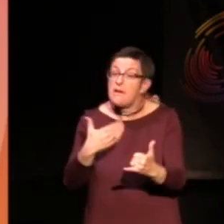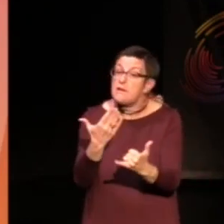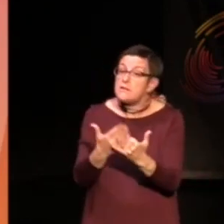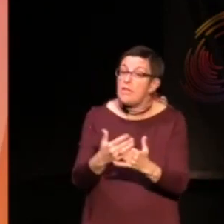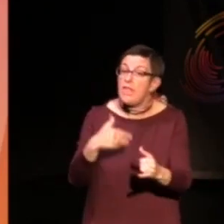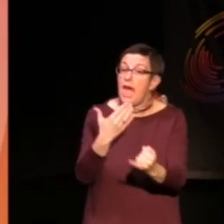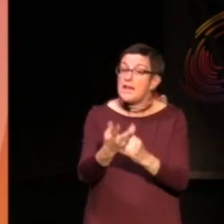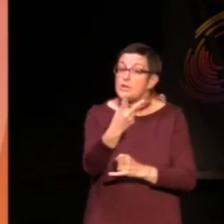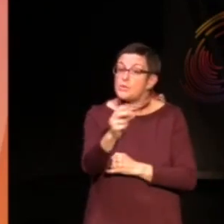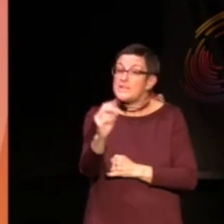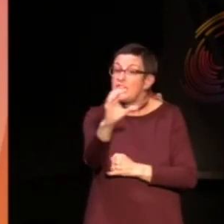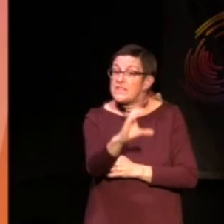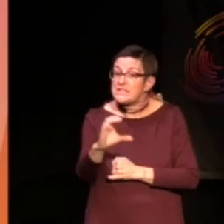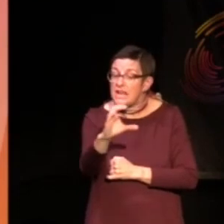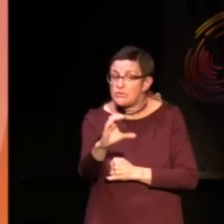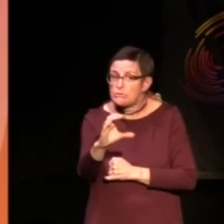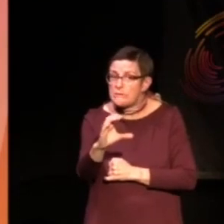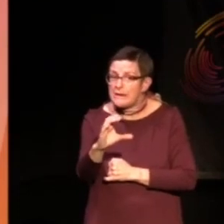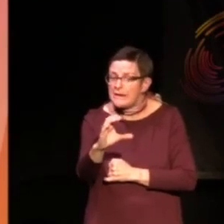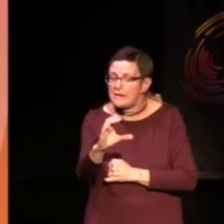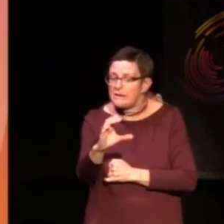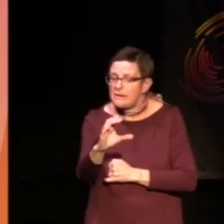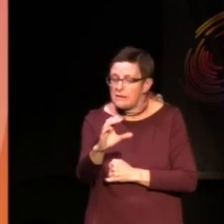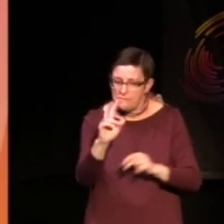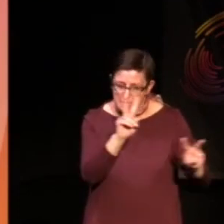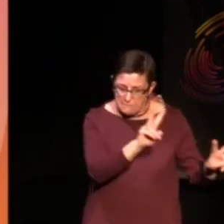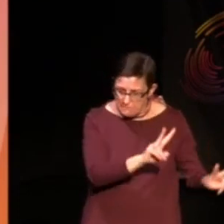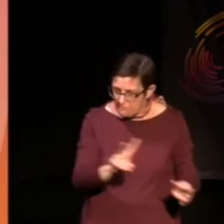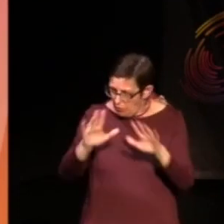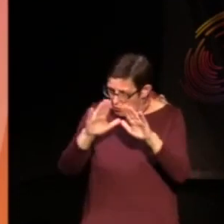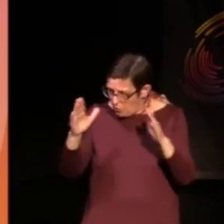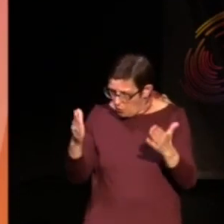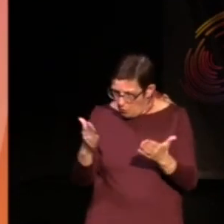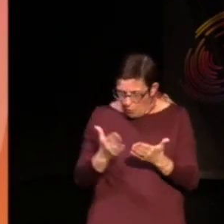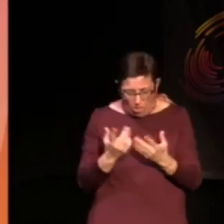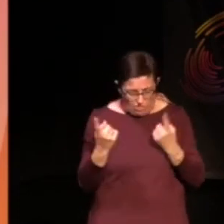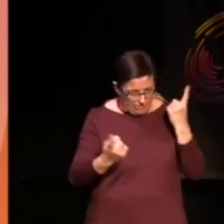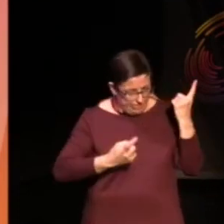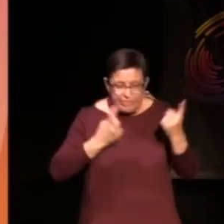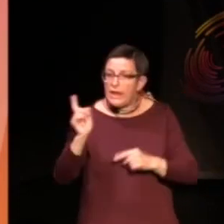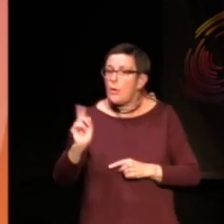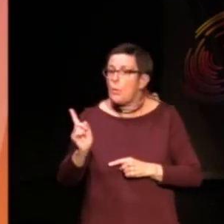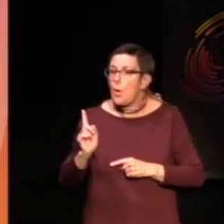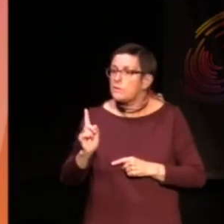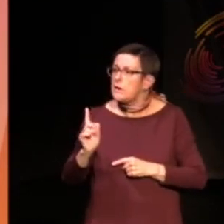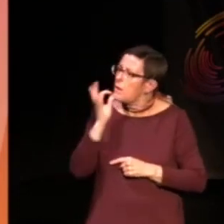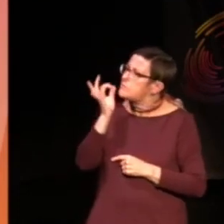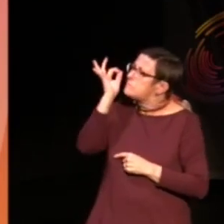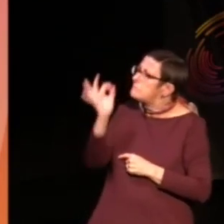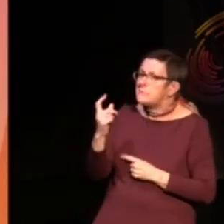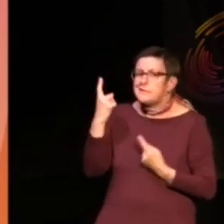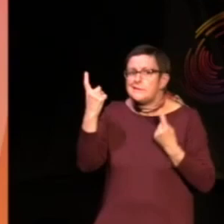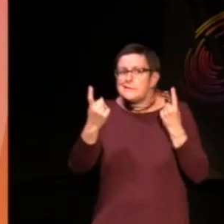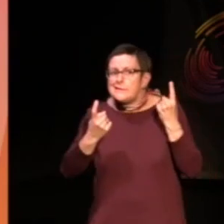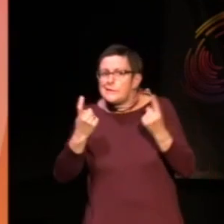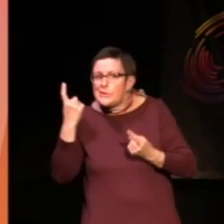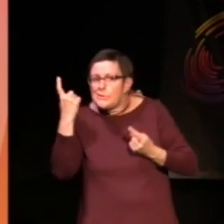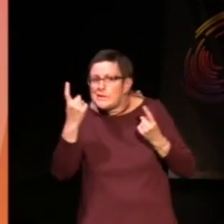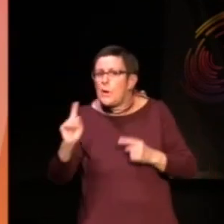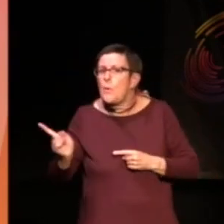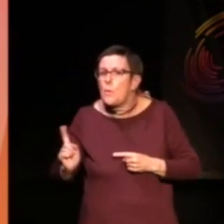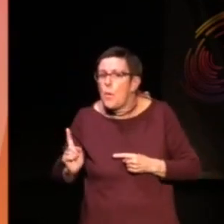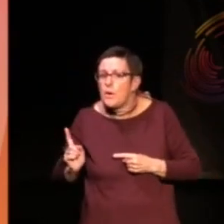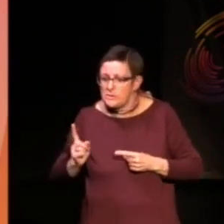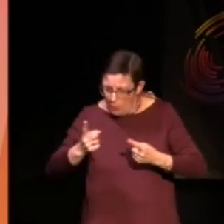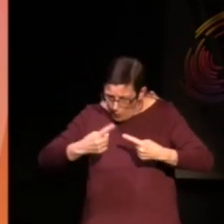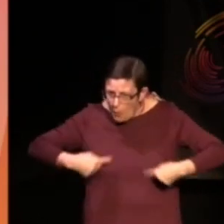what would he have made of that world? I'm especially curious to know what he would have thought about the unbridled